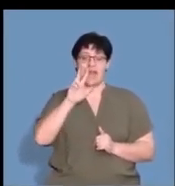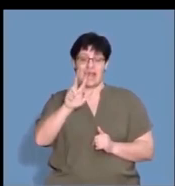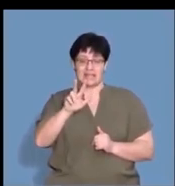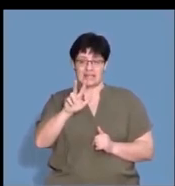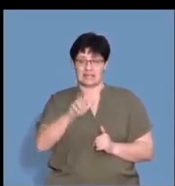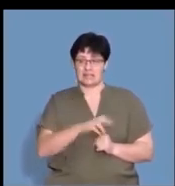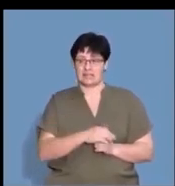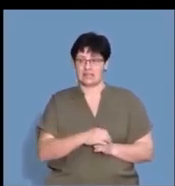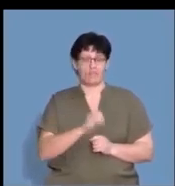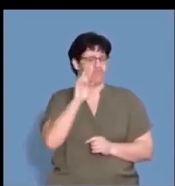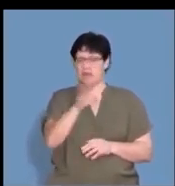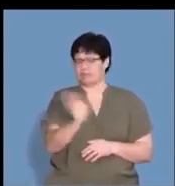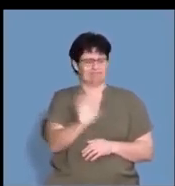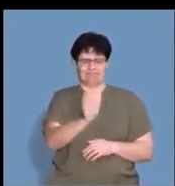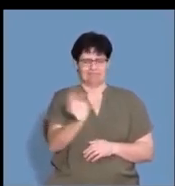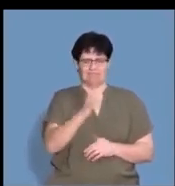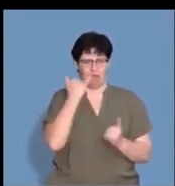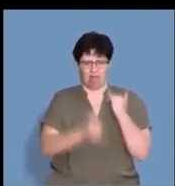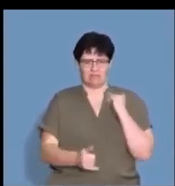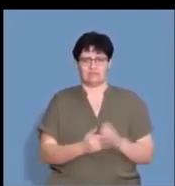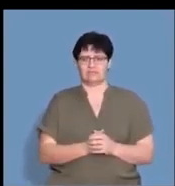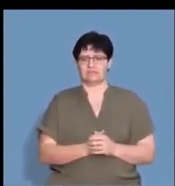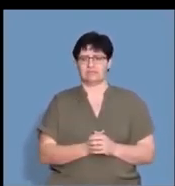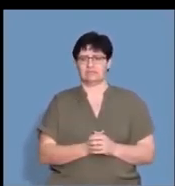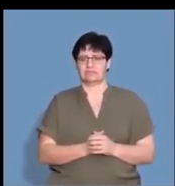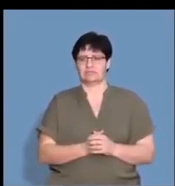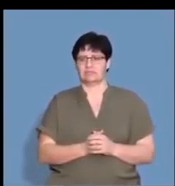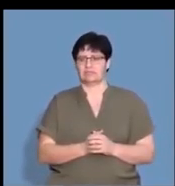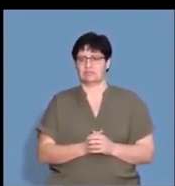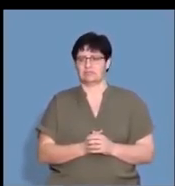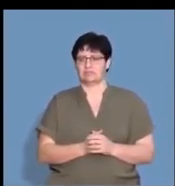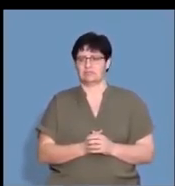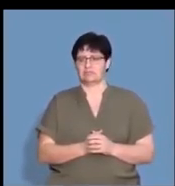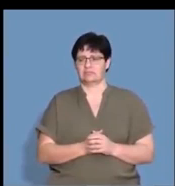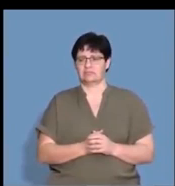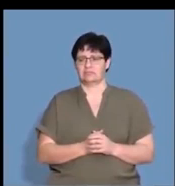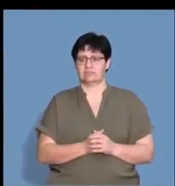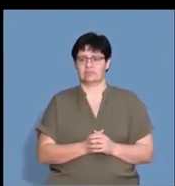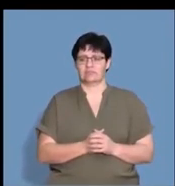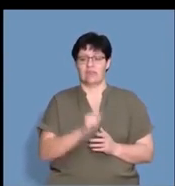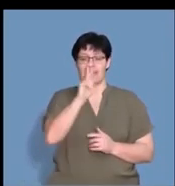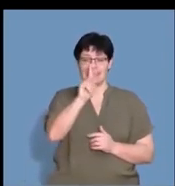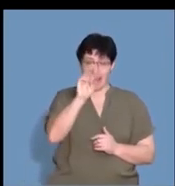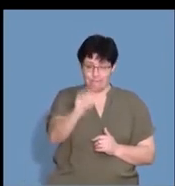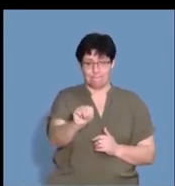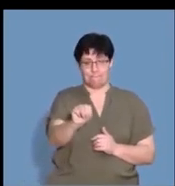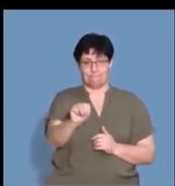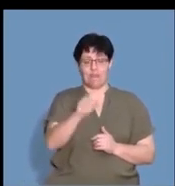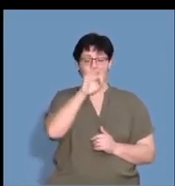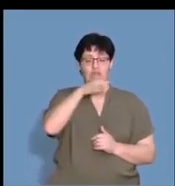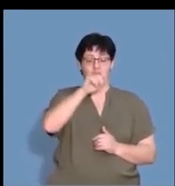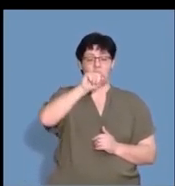13,58. Sorry, that's not rand. Try that again. It was 13,58 kilometers